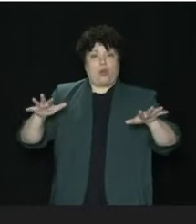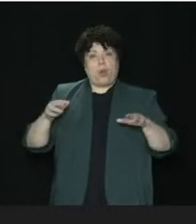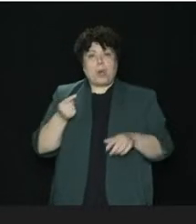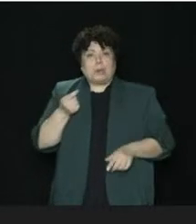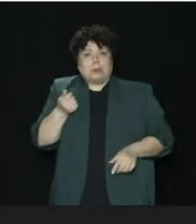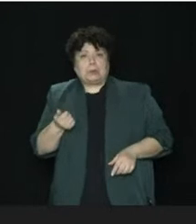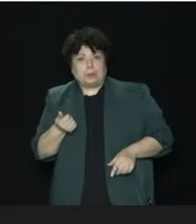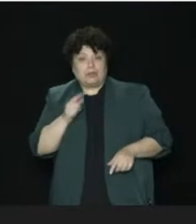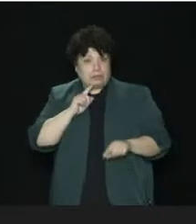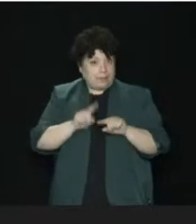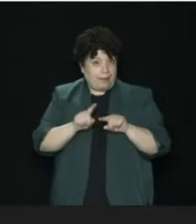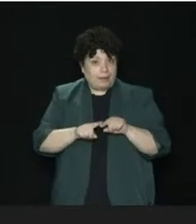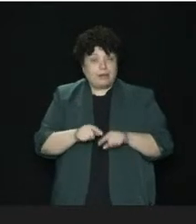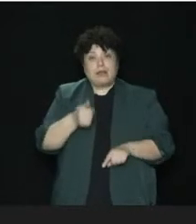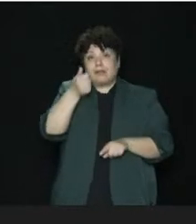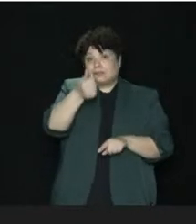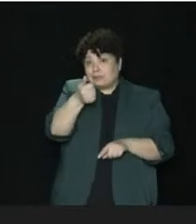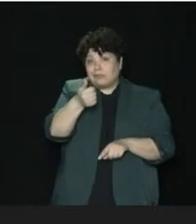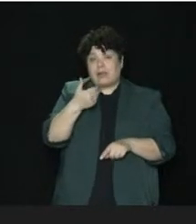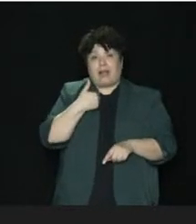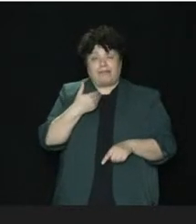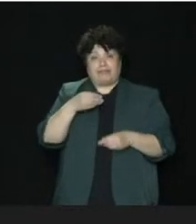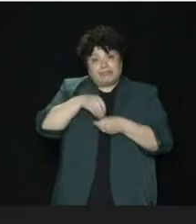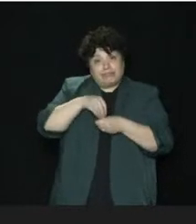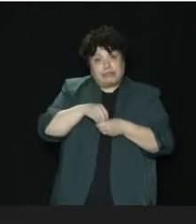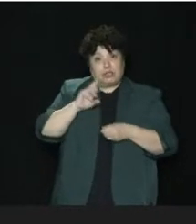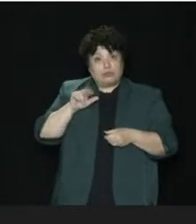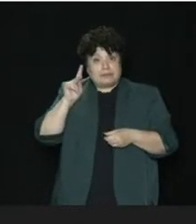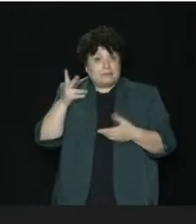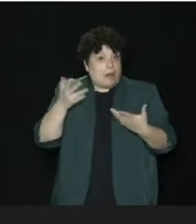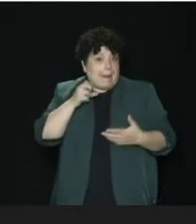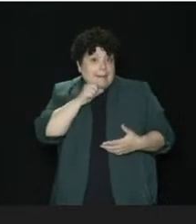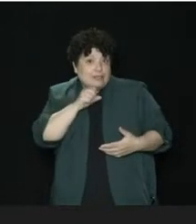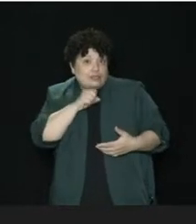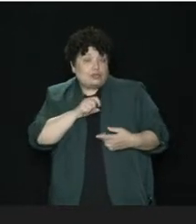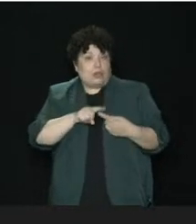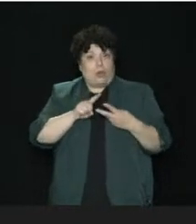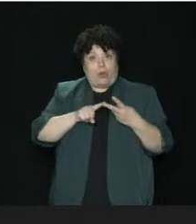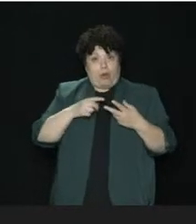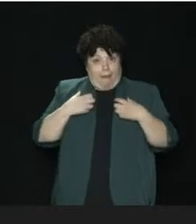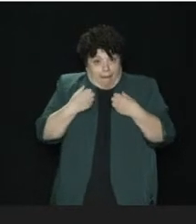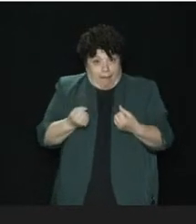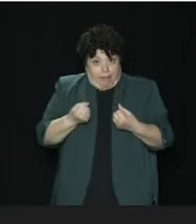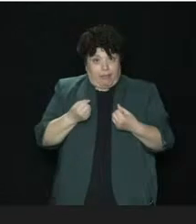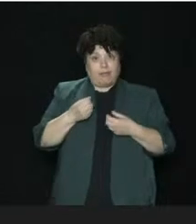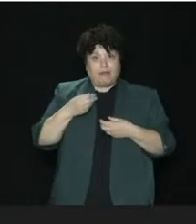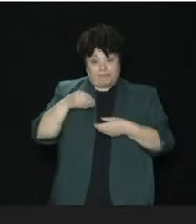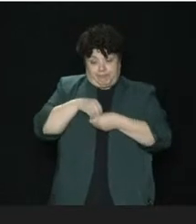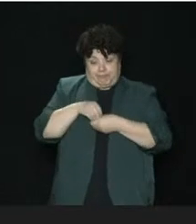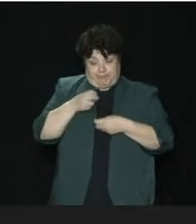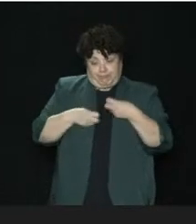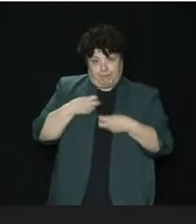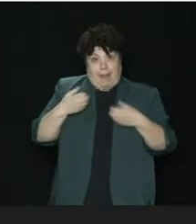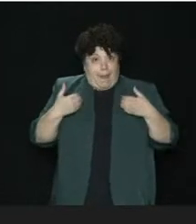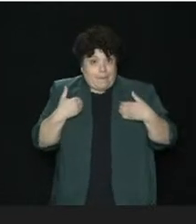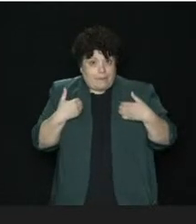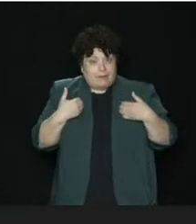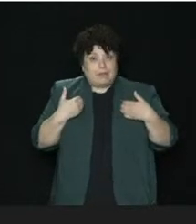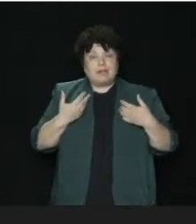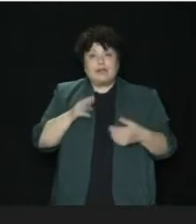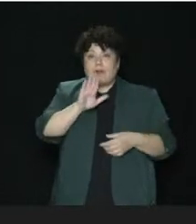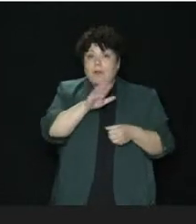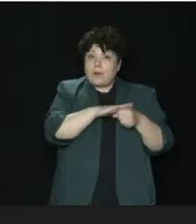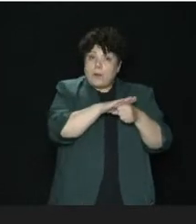your own risk in terms of your age or your risk factors. And the local public